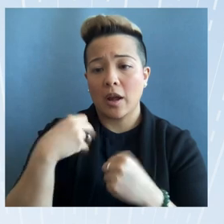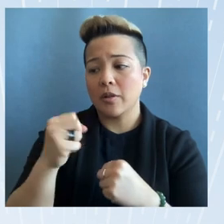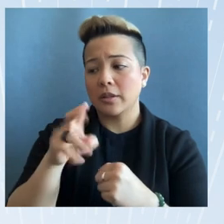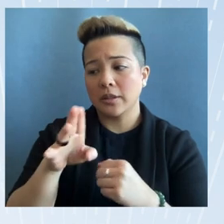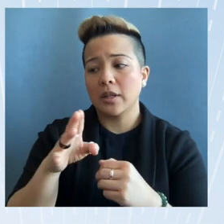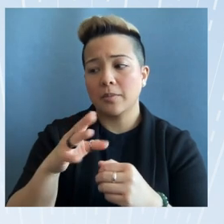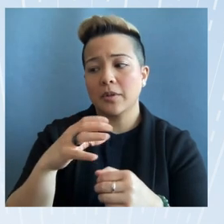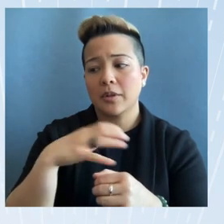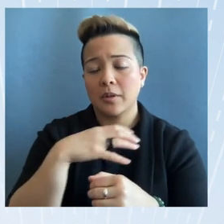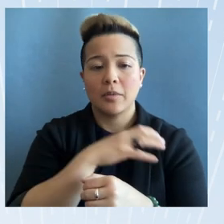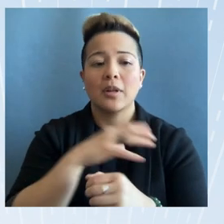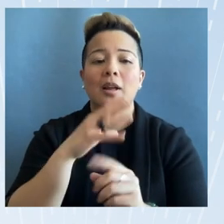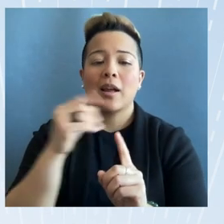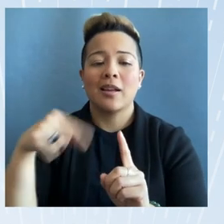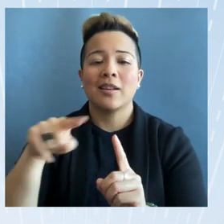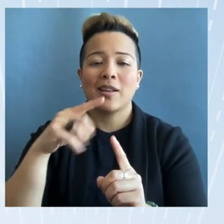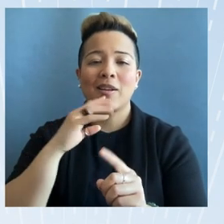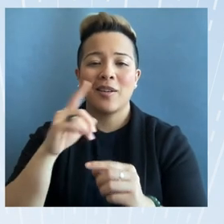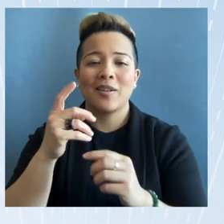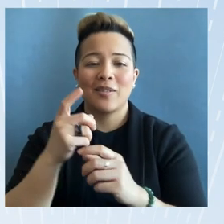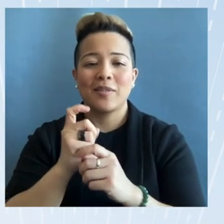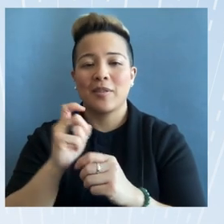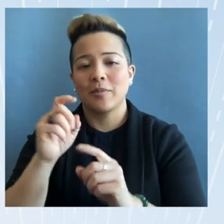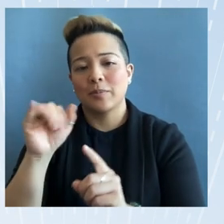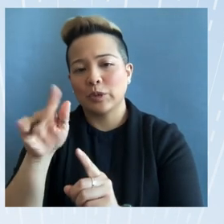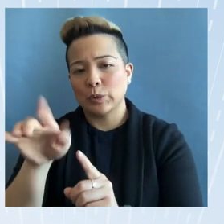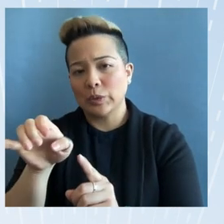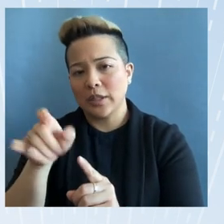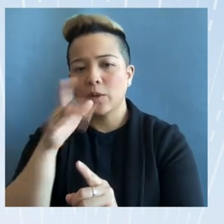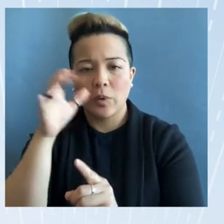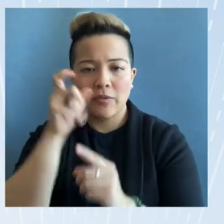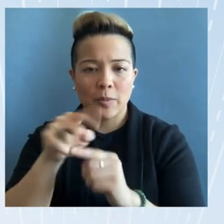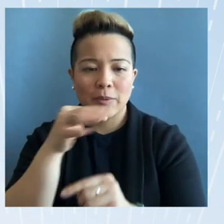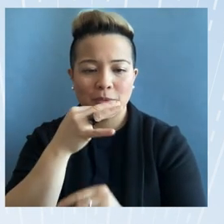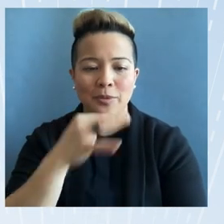recommendation about that from Commissioner Ives Rubley.